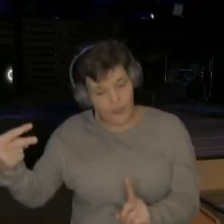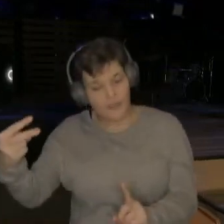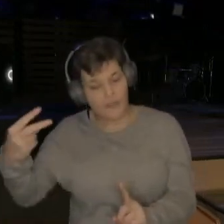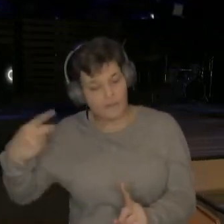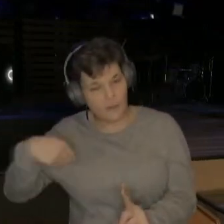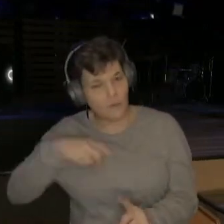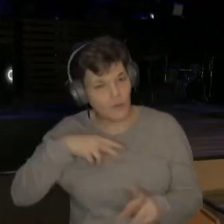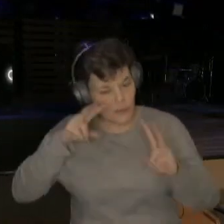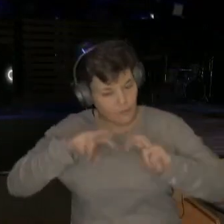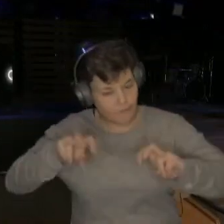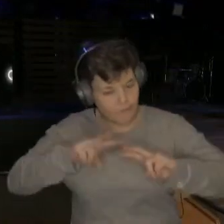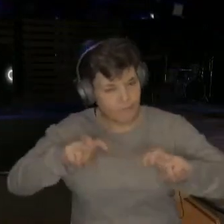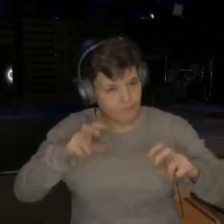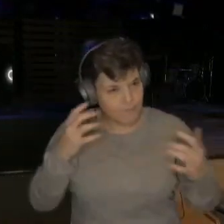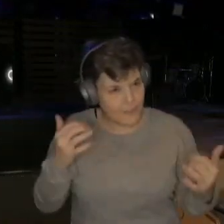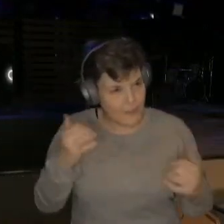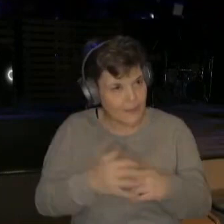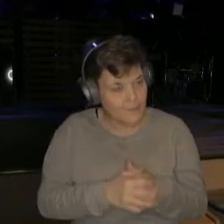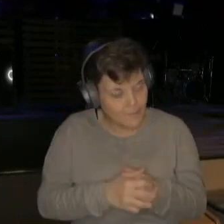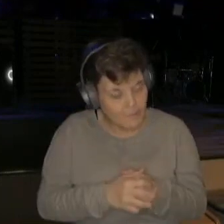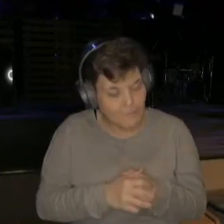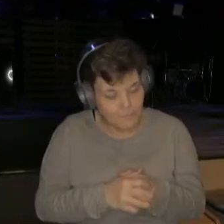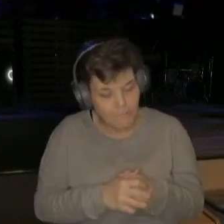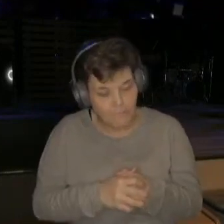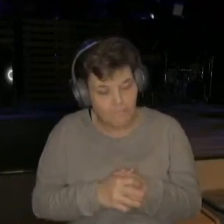his favor.